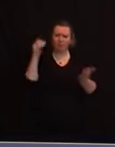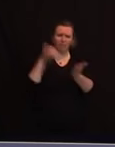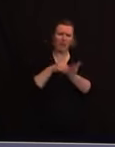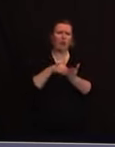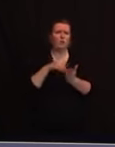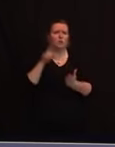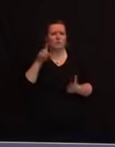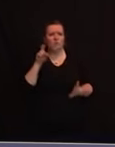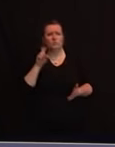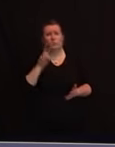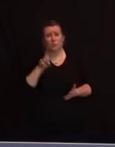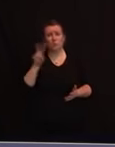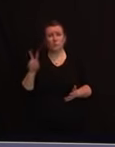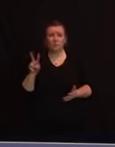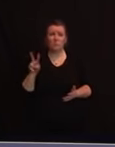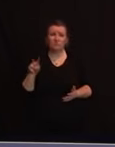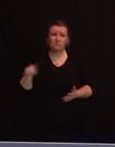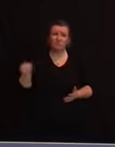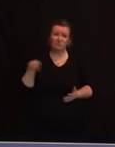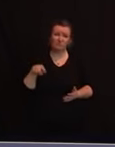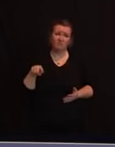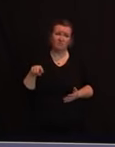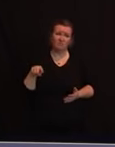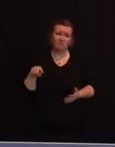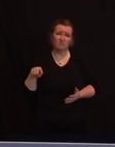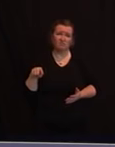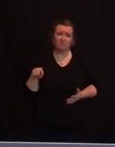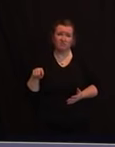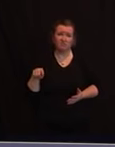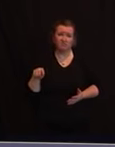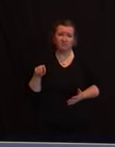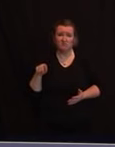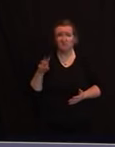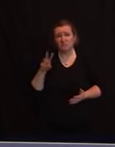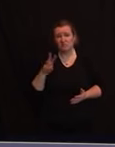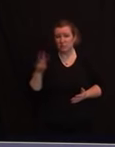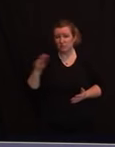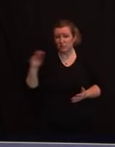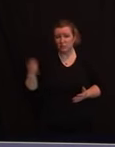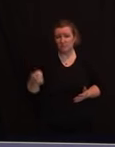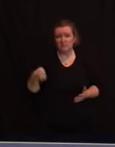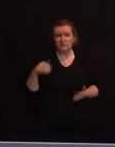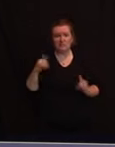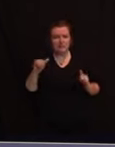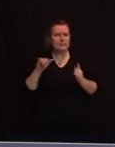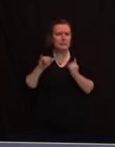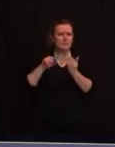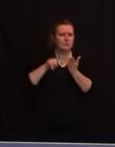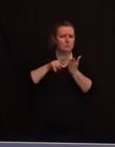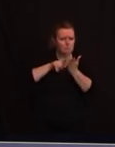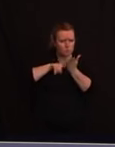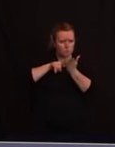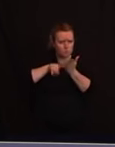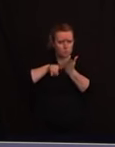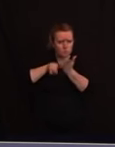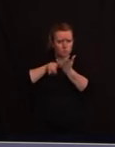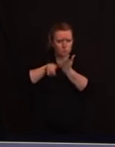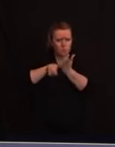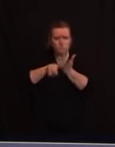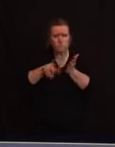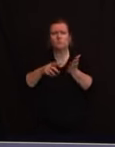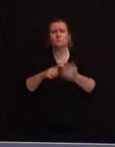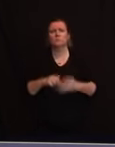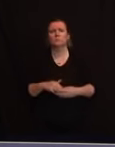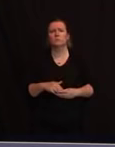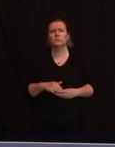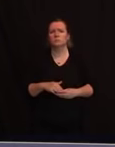1,122 cases, or 66%, that are still that we are still looking into. No, I'm going to correct